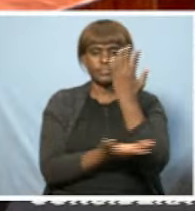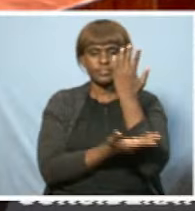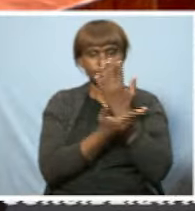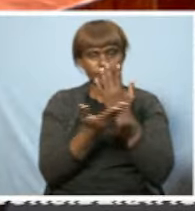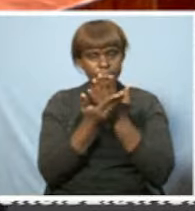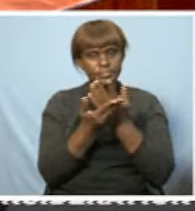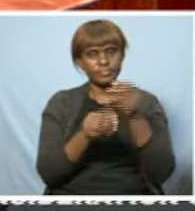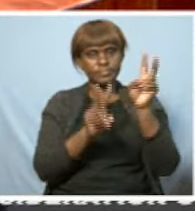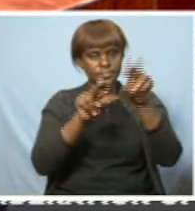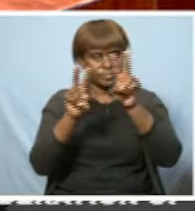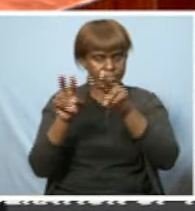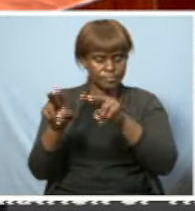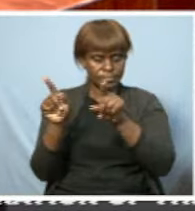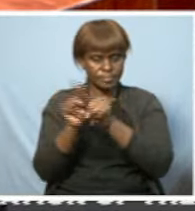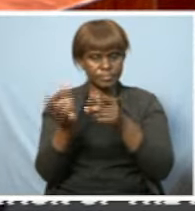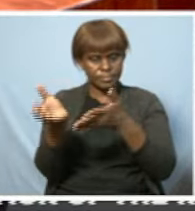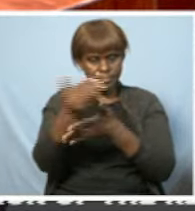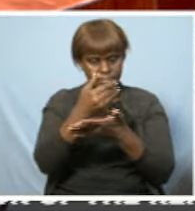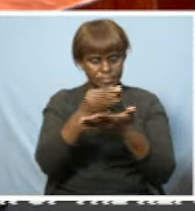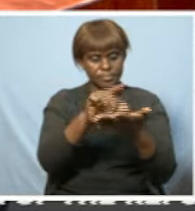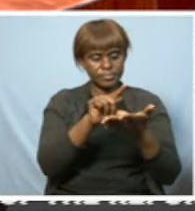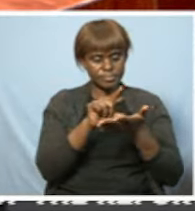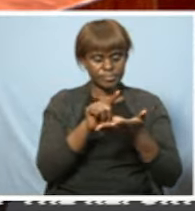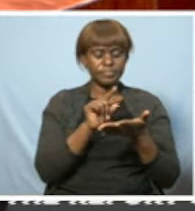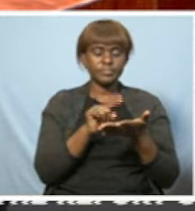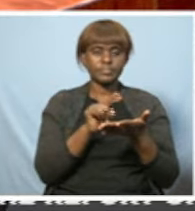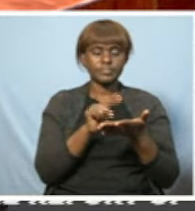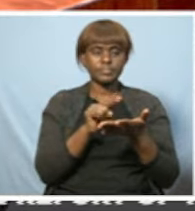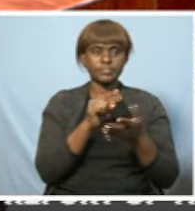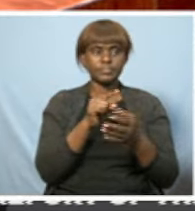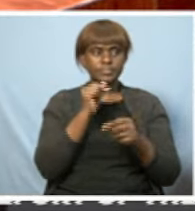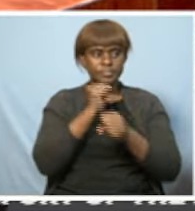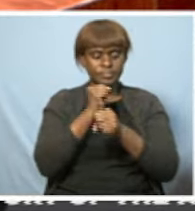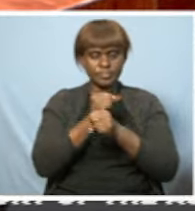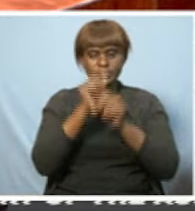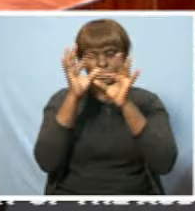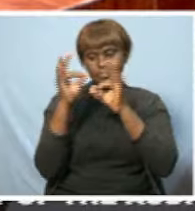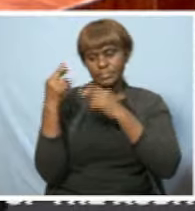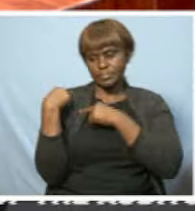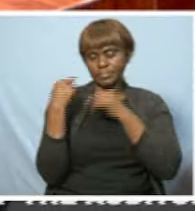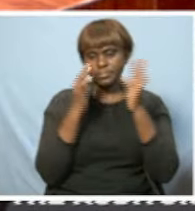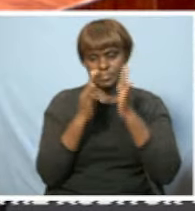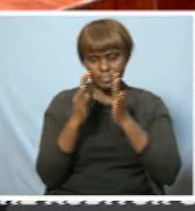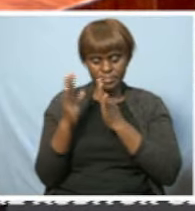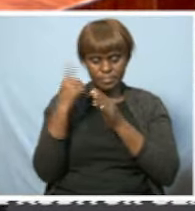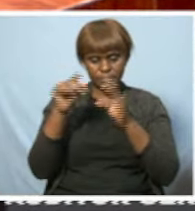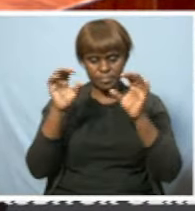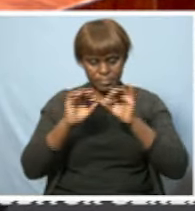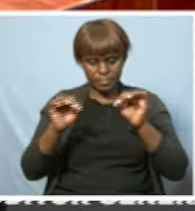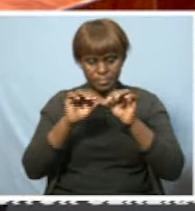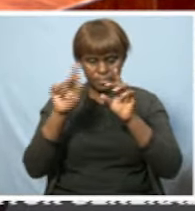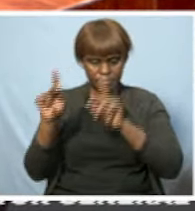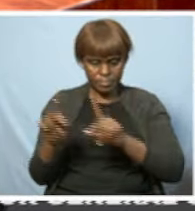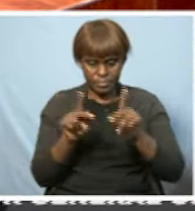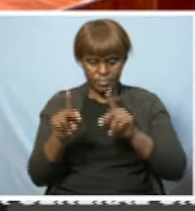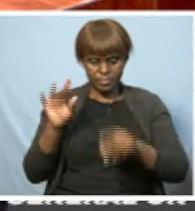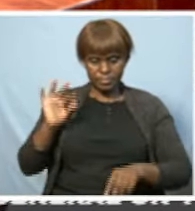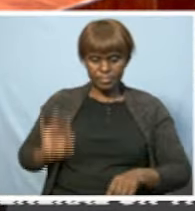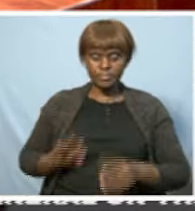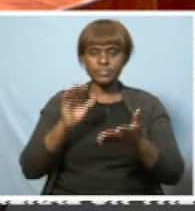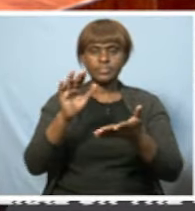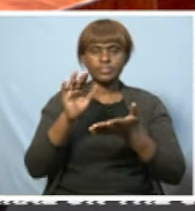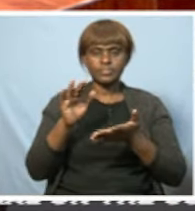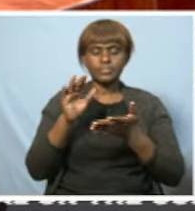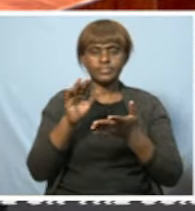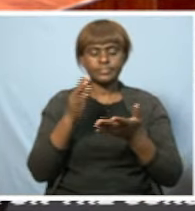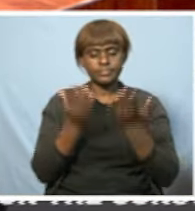monitoring and recovery of loans, enforce accountability mechanisms for non-performing beneficiaries,